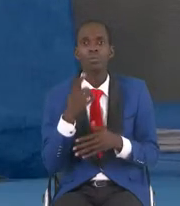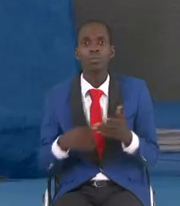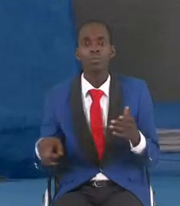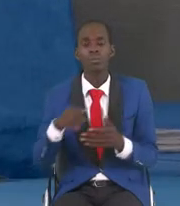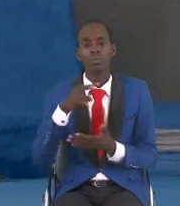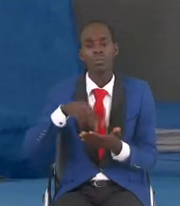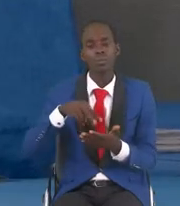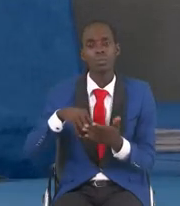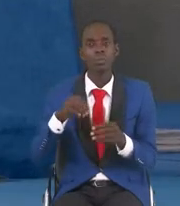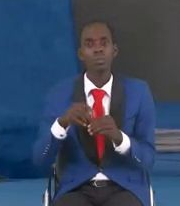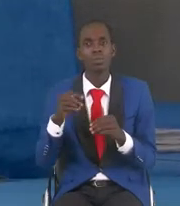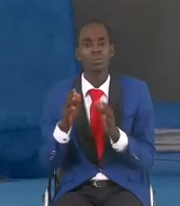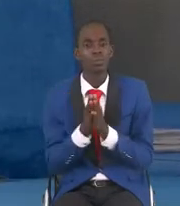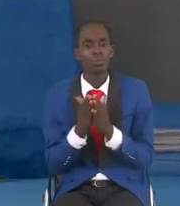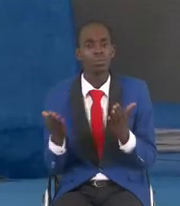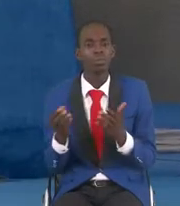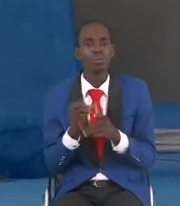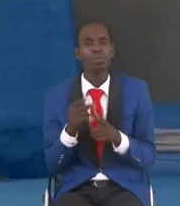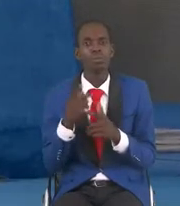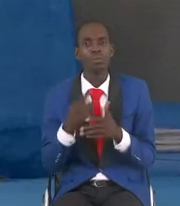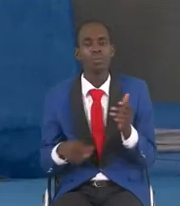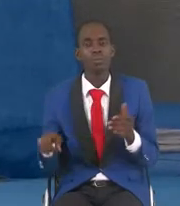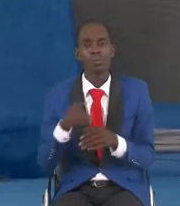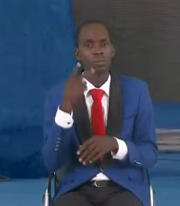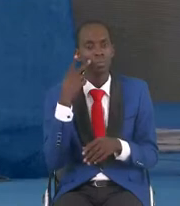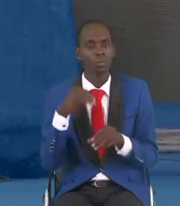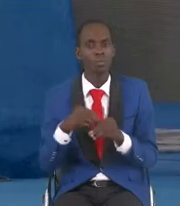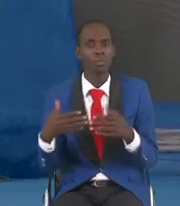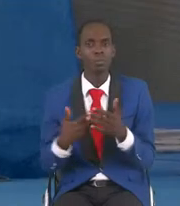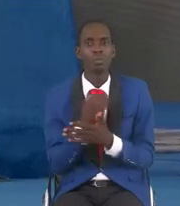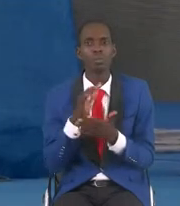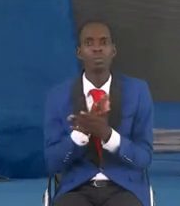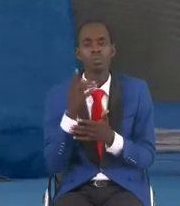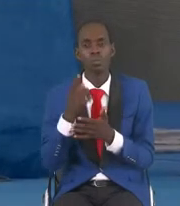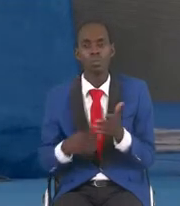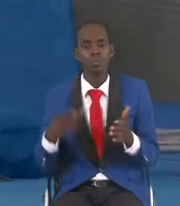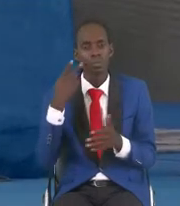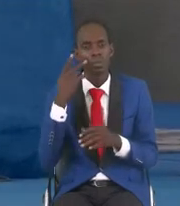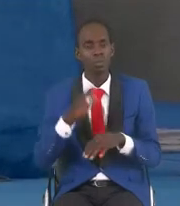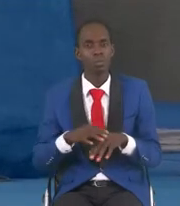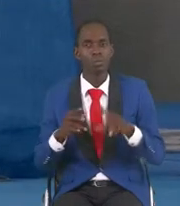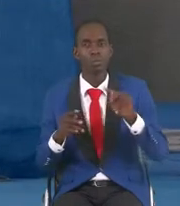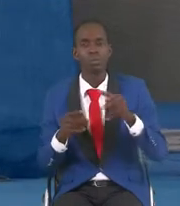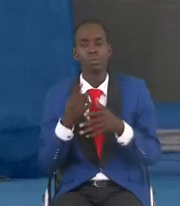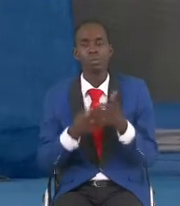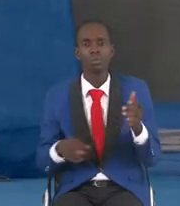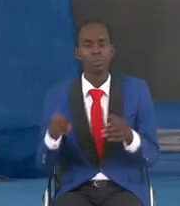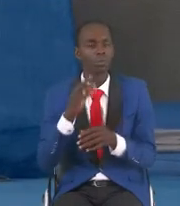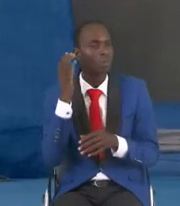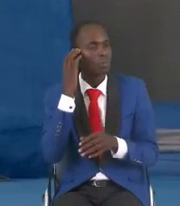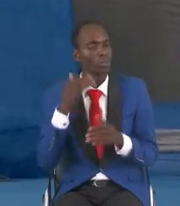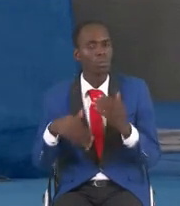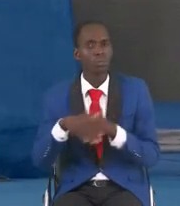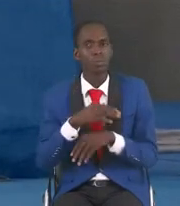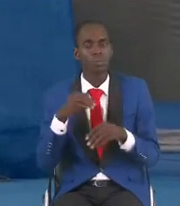in the books, or they read in the newspapers, what they see on television, what they hear over the radio.